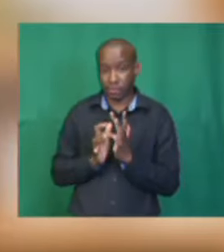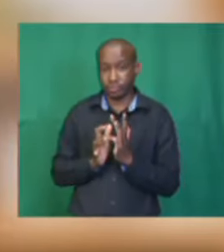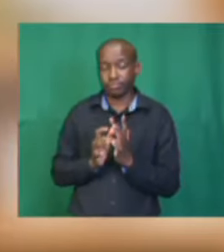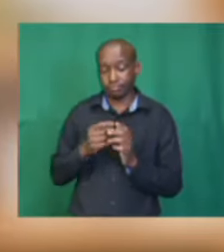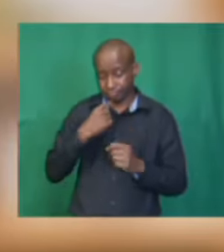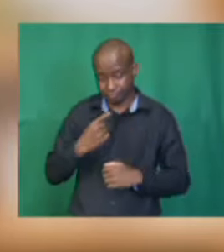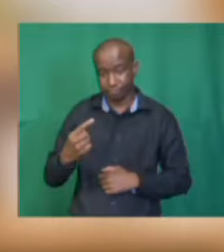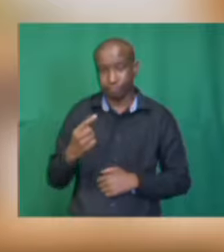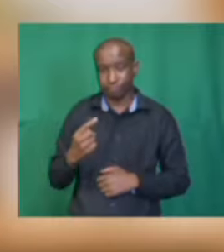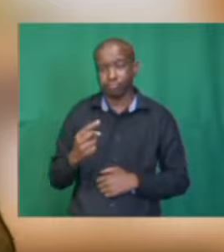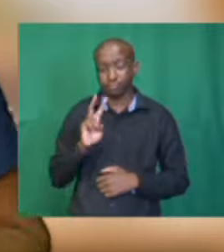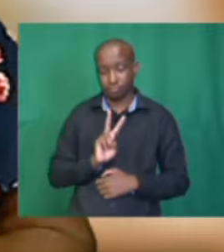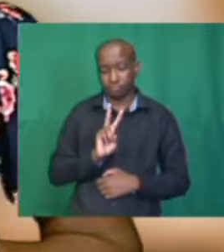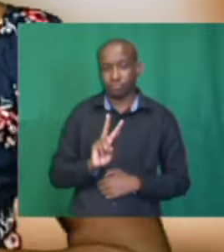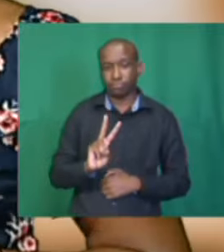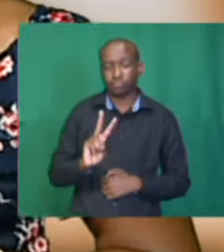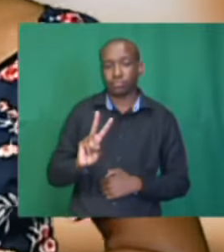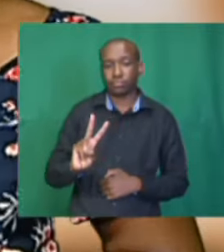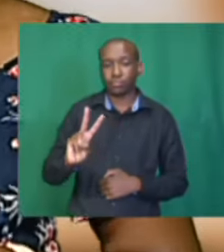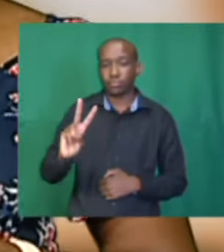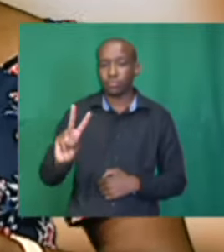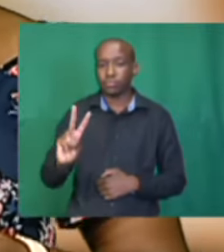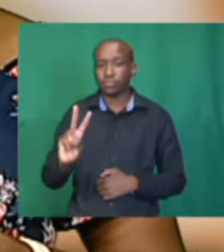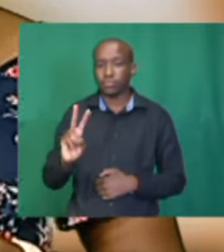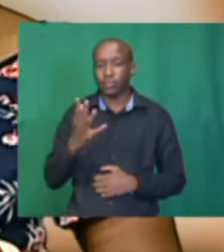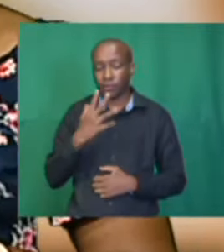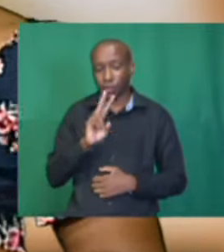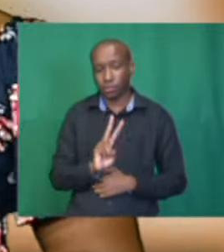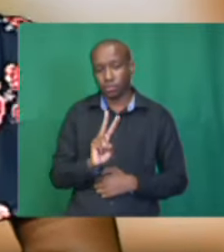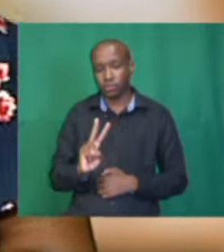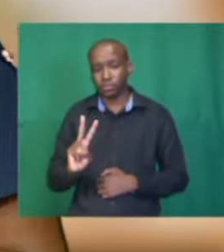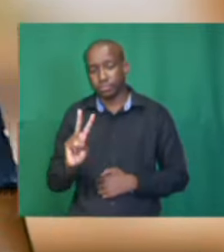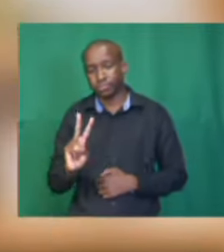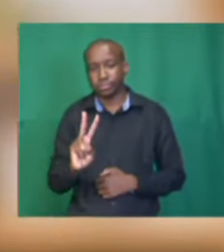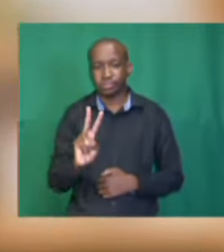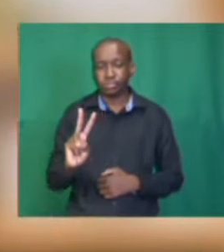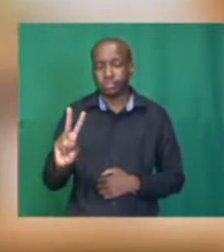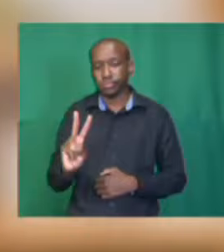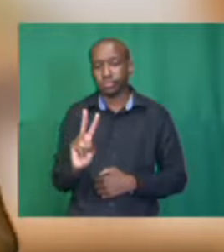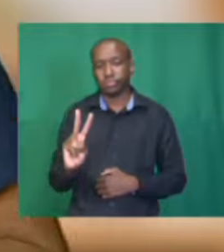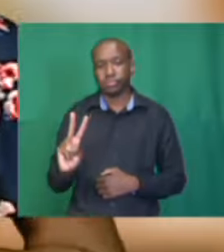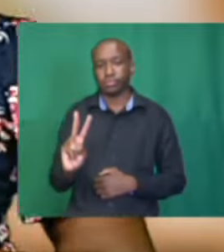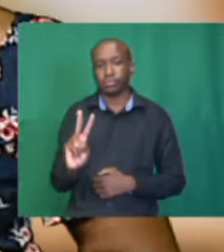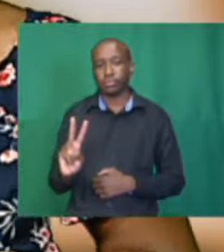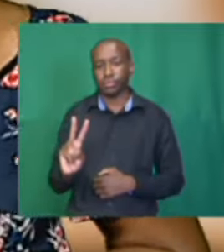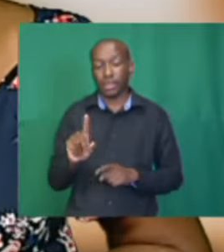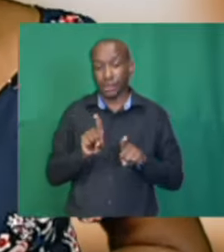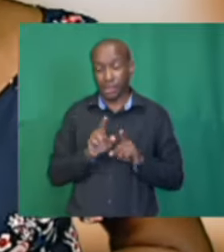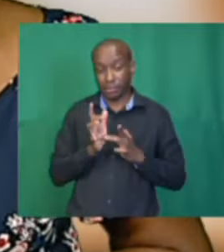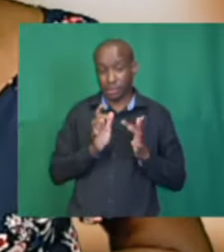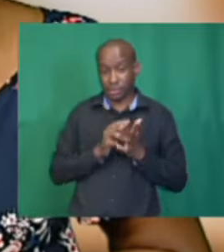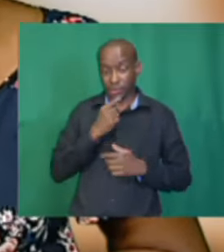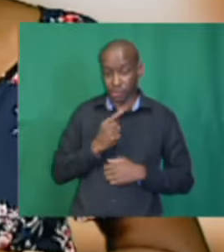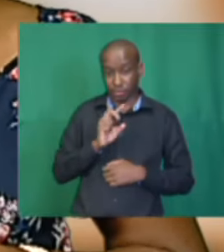as given by Jesus Christ. So when they went out and carried out the instructions as given by